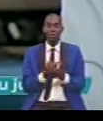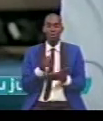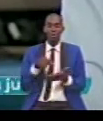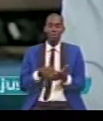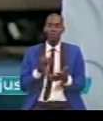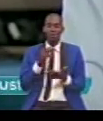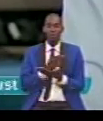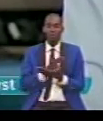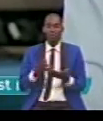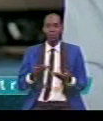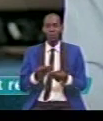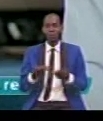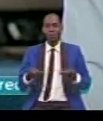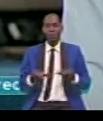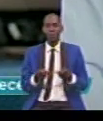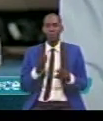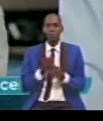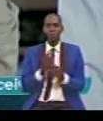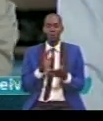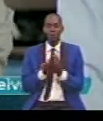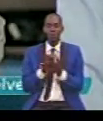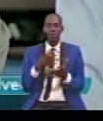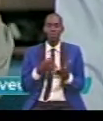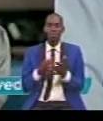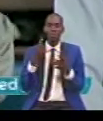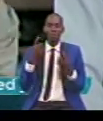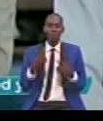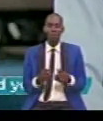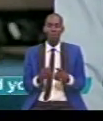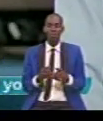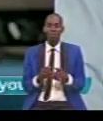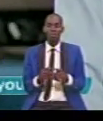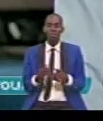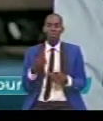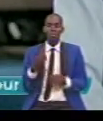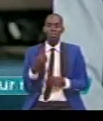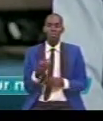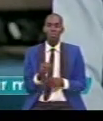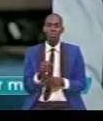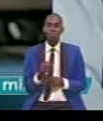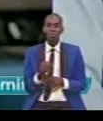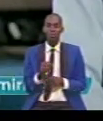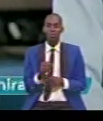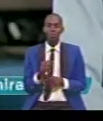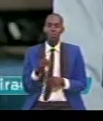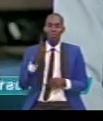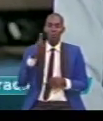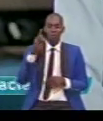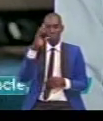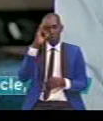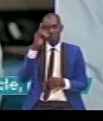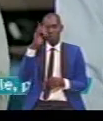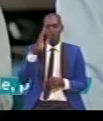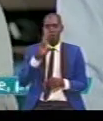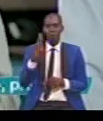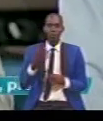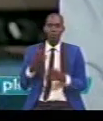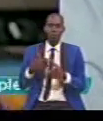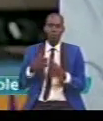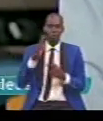believe and it will happen. The God that used him then will still use him now. Thank